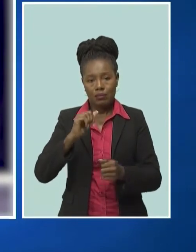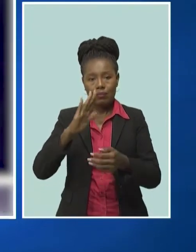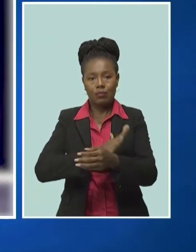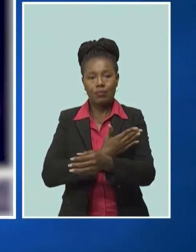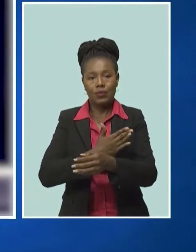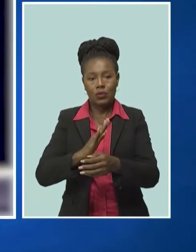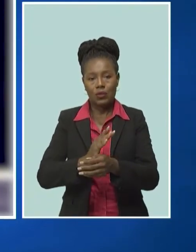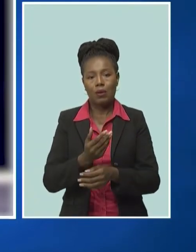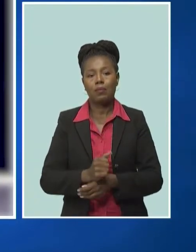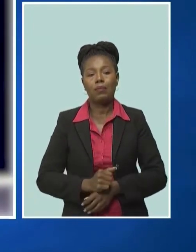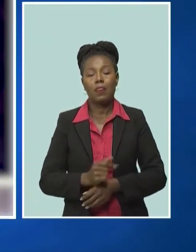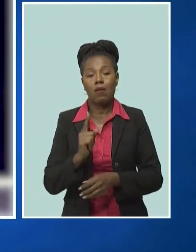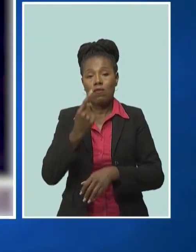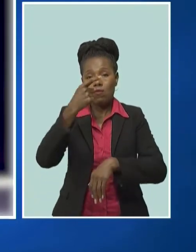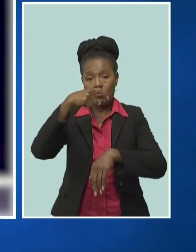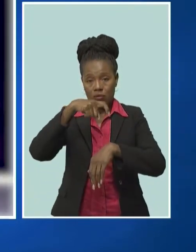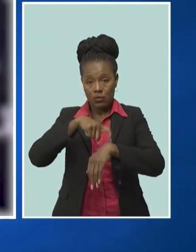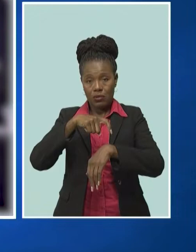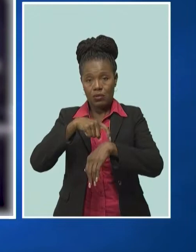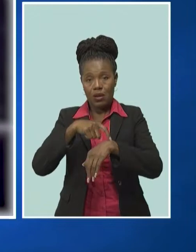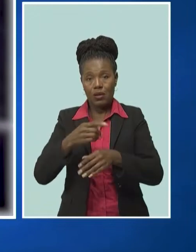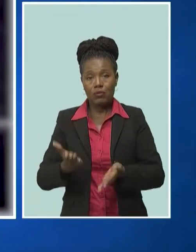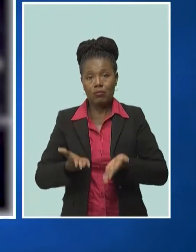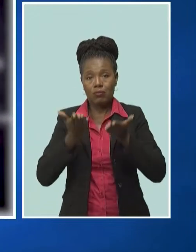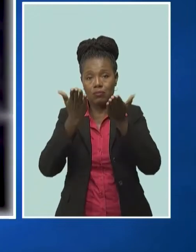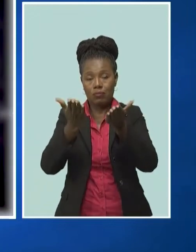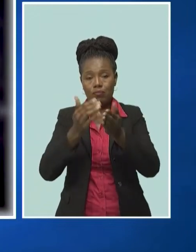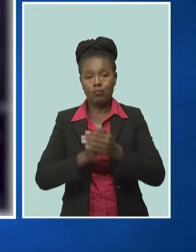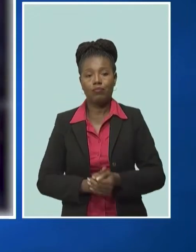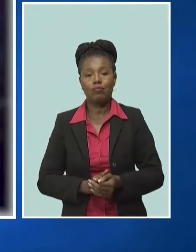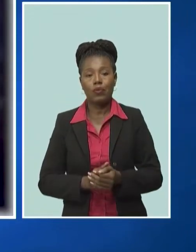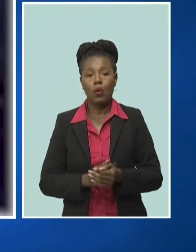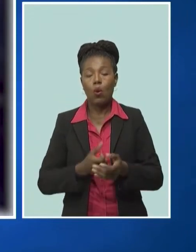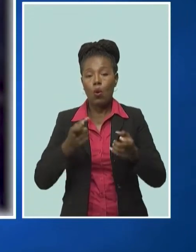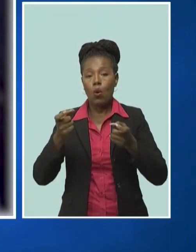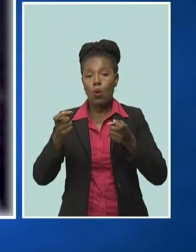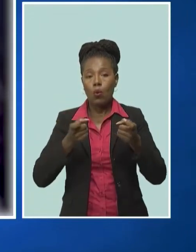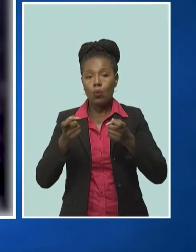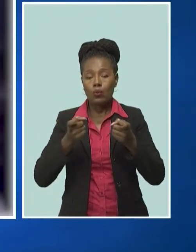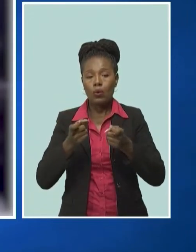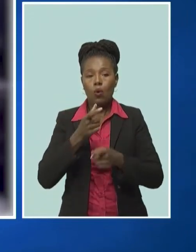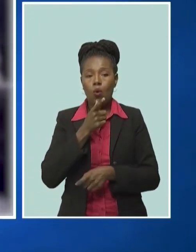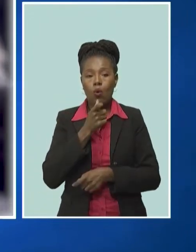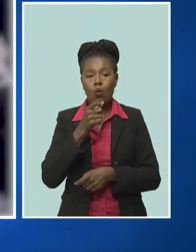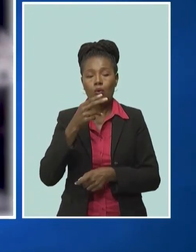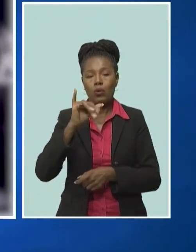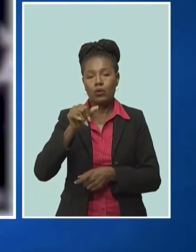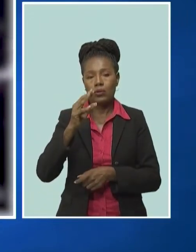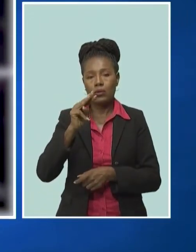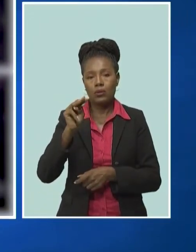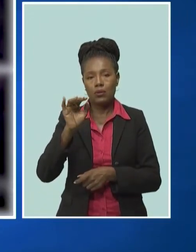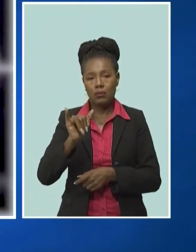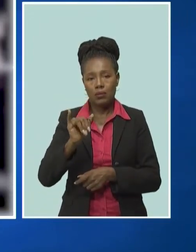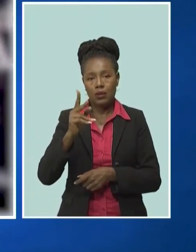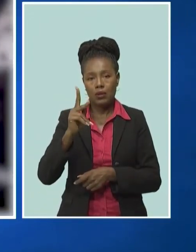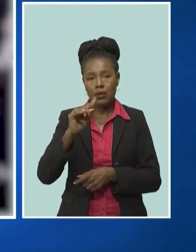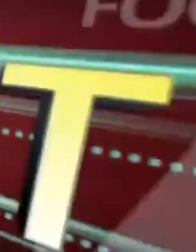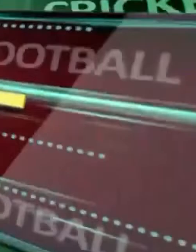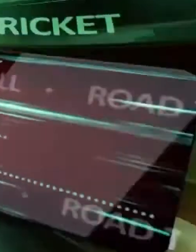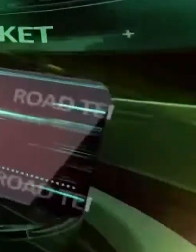nomination. The awards, to be hosted by U.S. comedian Jimmy Kimmel, is set to take place on March the 12th.